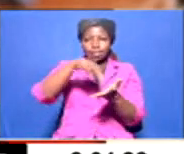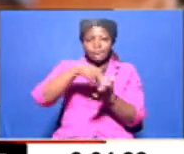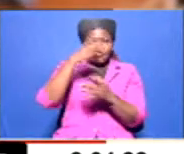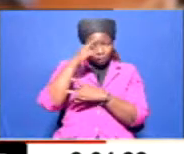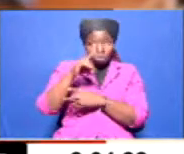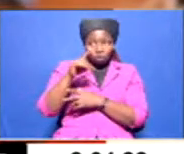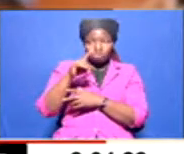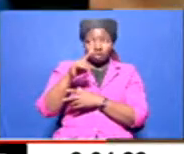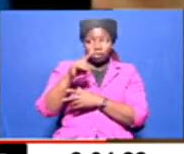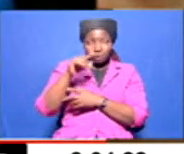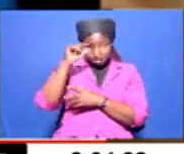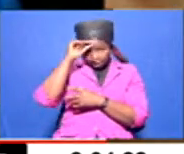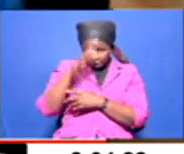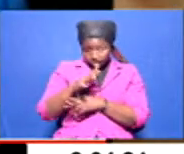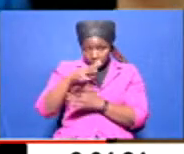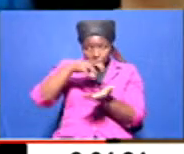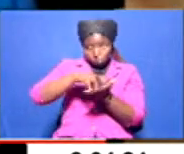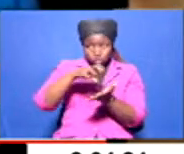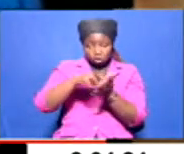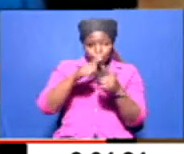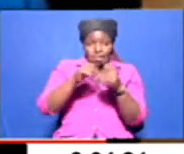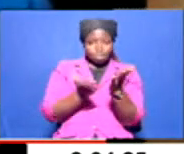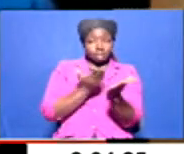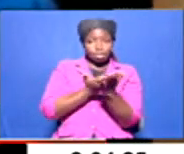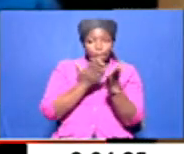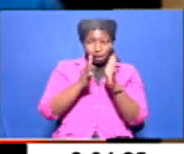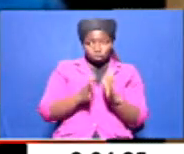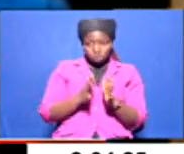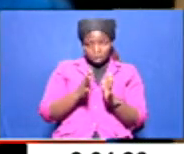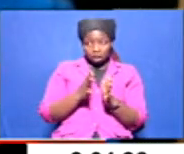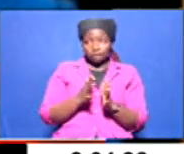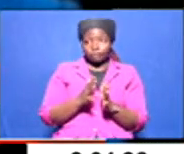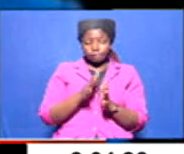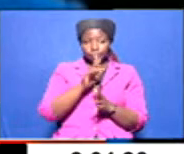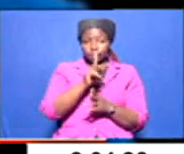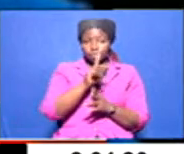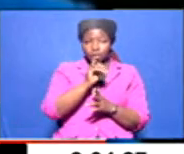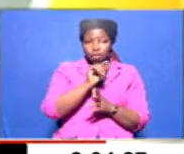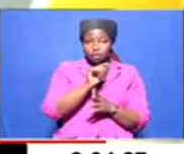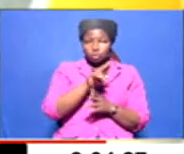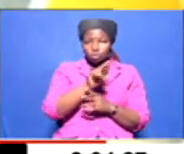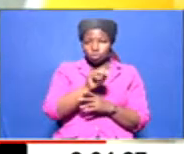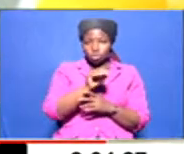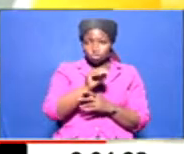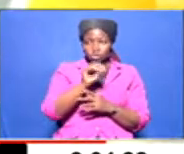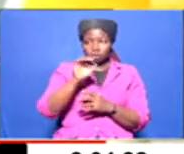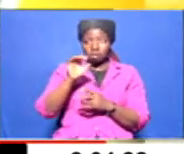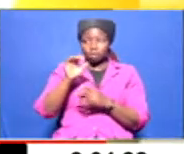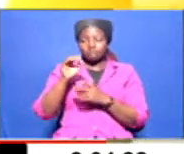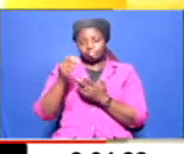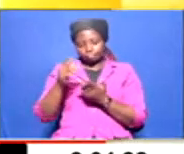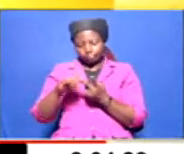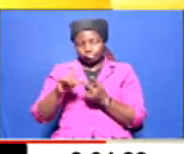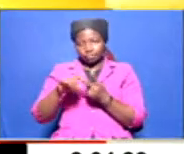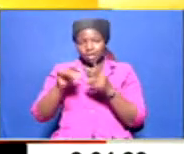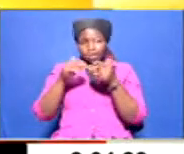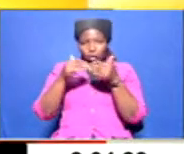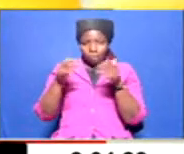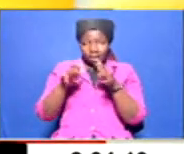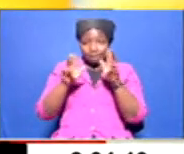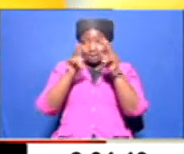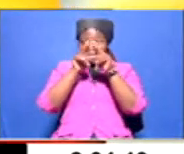The petitioners, Haki Yetu, Kituo cha Sheria, and Transparency International want the court to declare Sonko, who